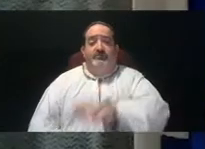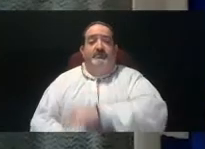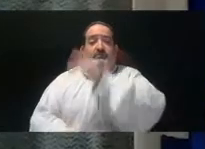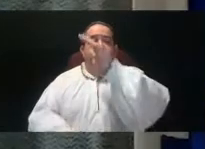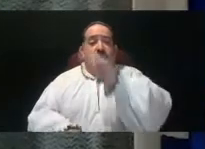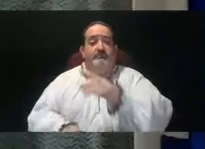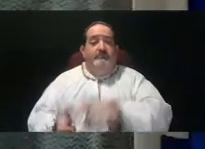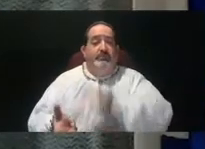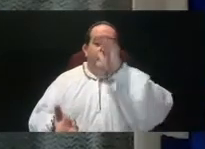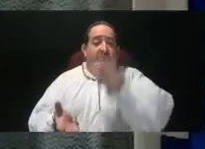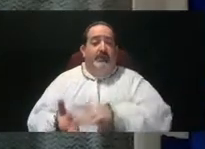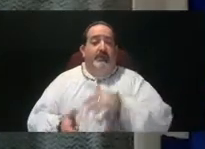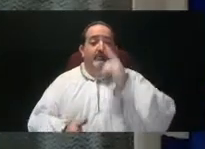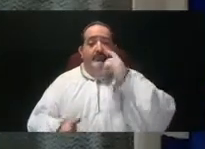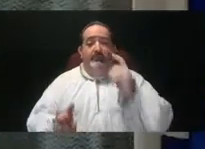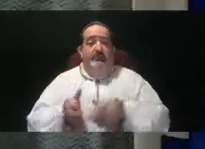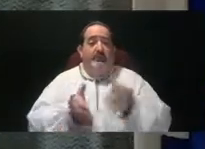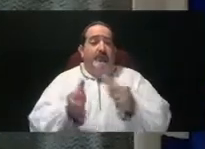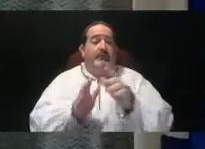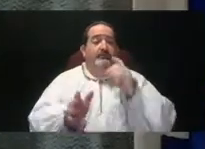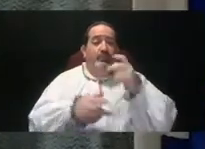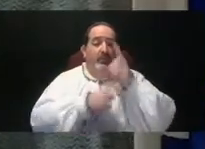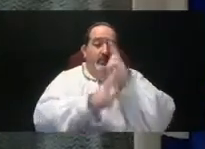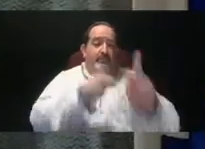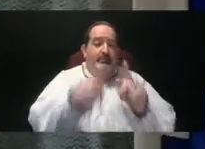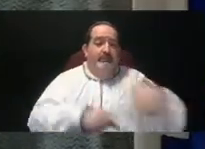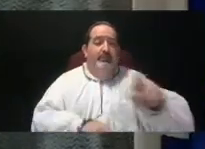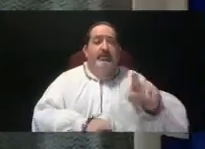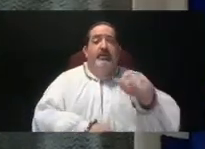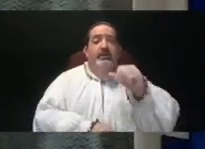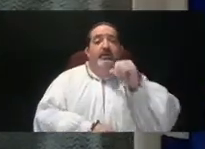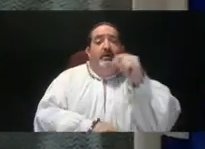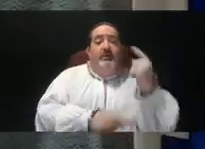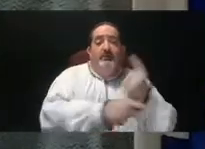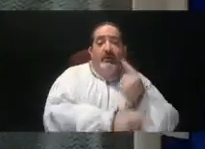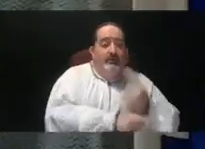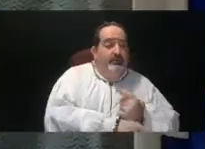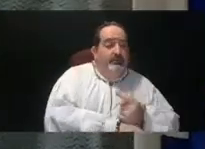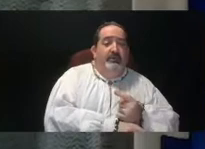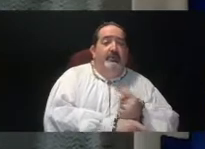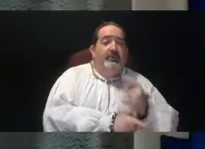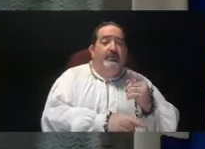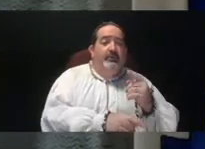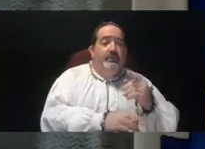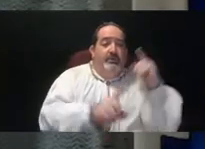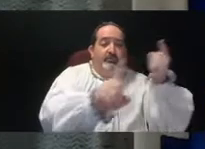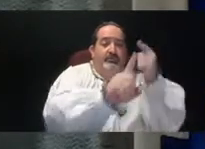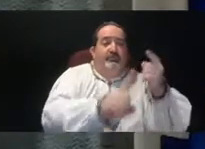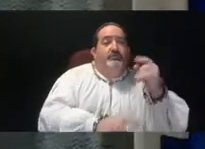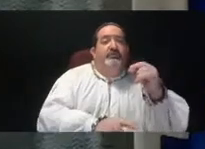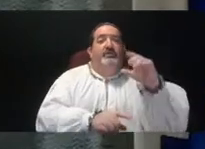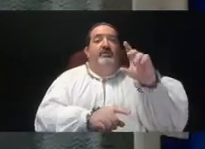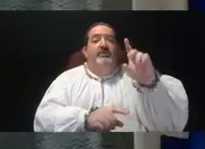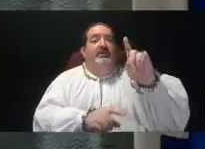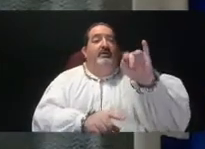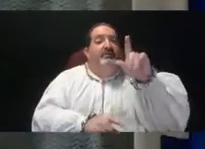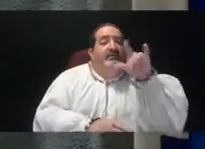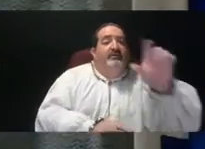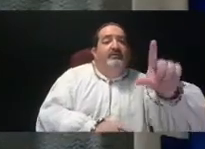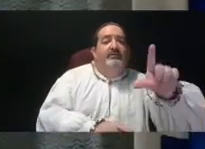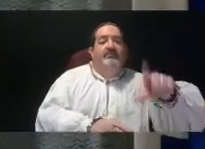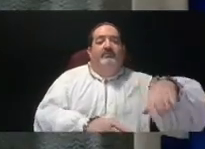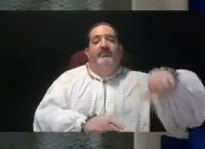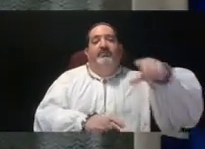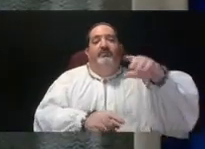to honor those persons who, by their uncommon pursuit of the ideals of honor and courtesy, display gentle behavior as a